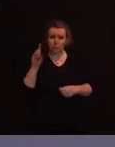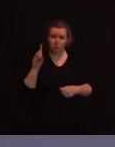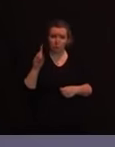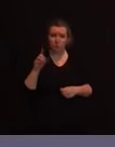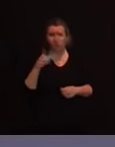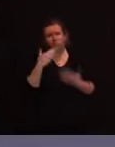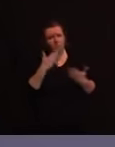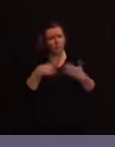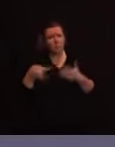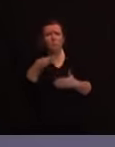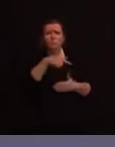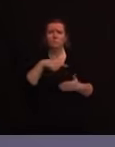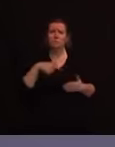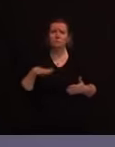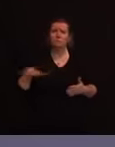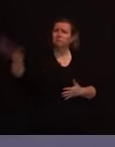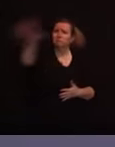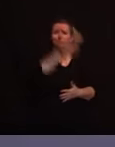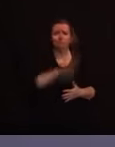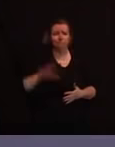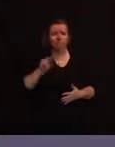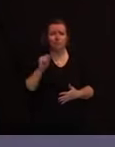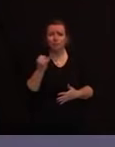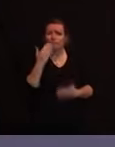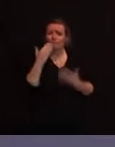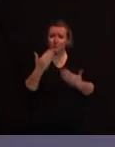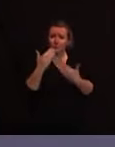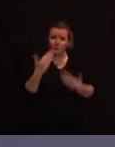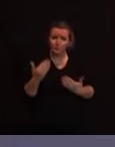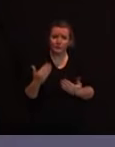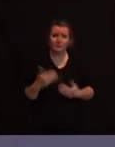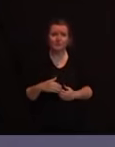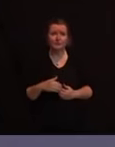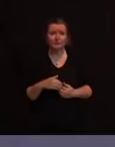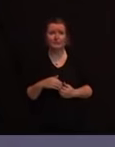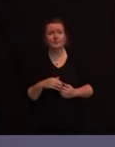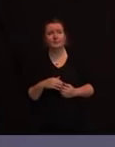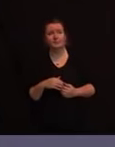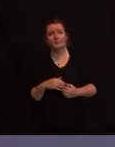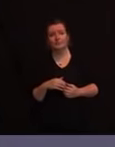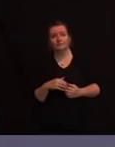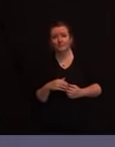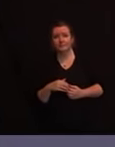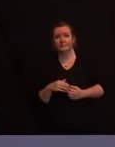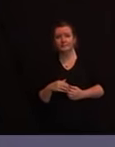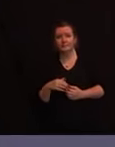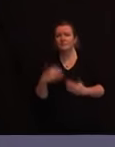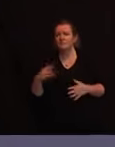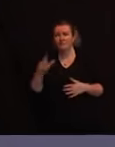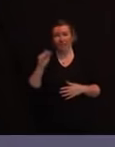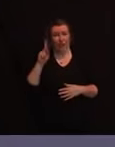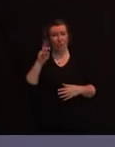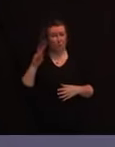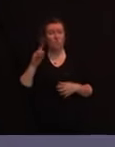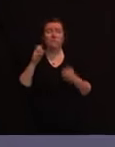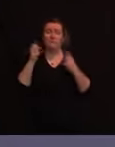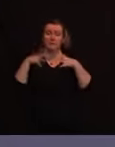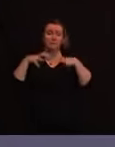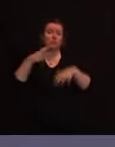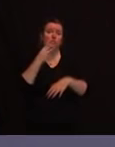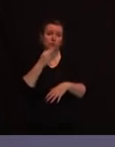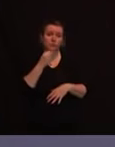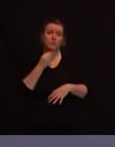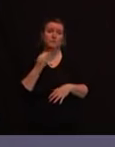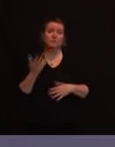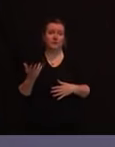with one of the most significant and largest Jewish communities of any American state. second largest per capita, I think